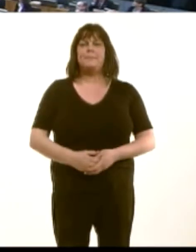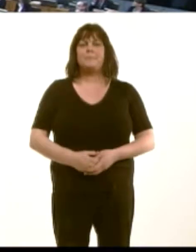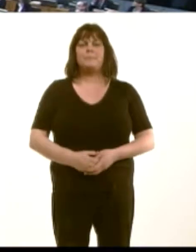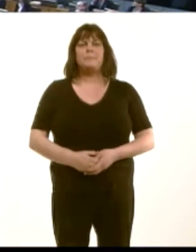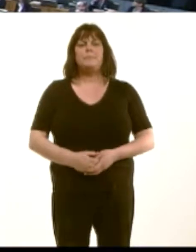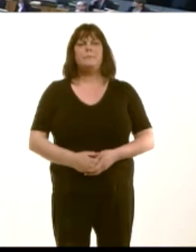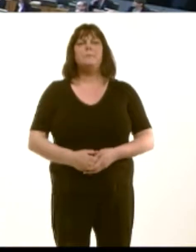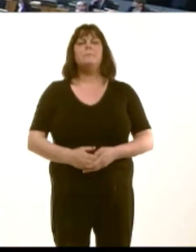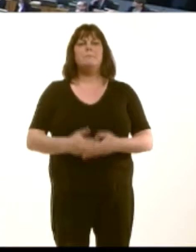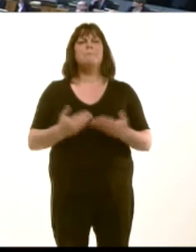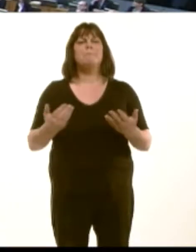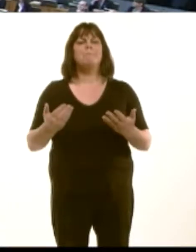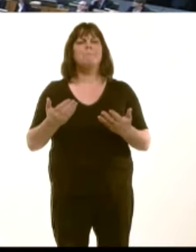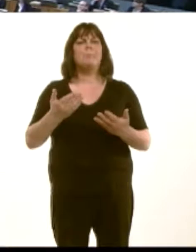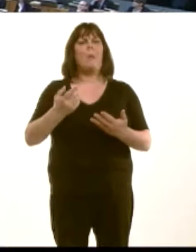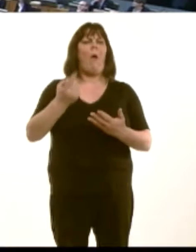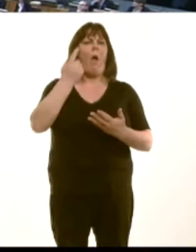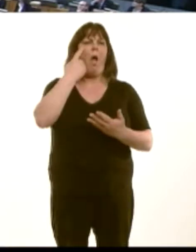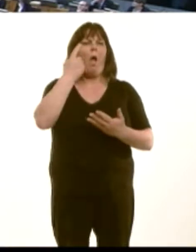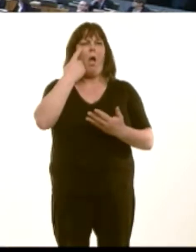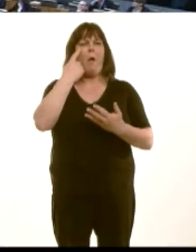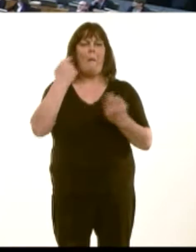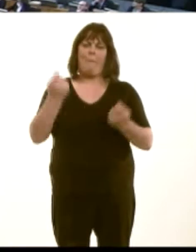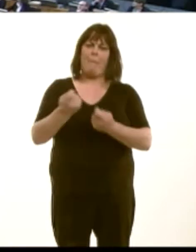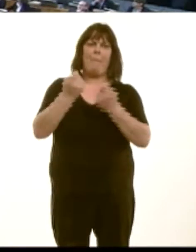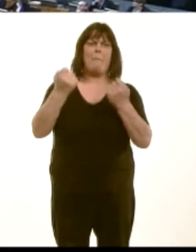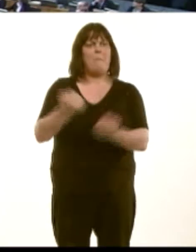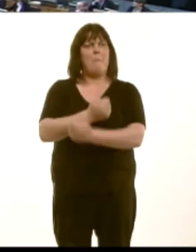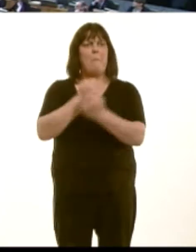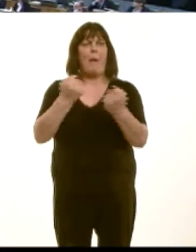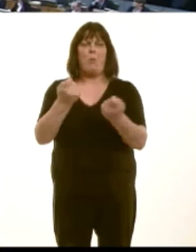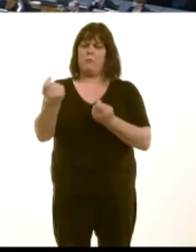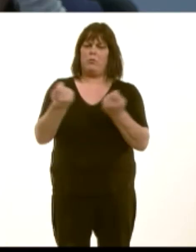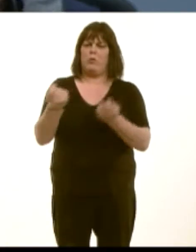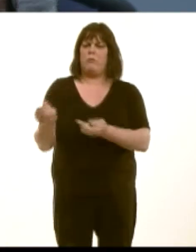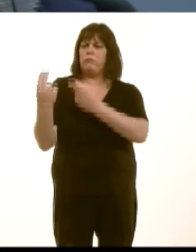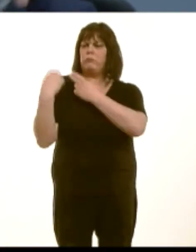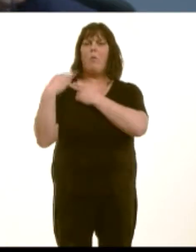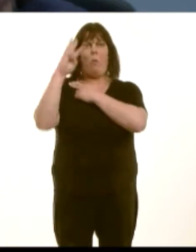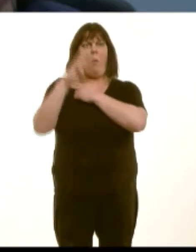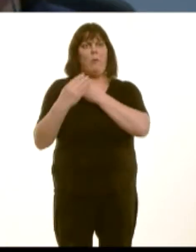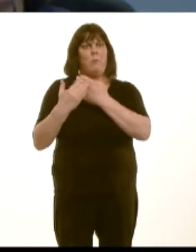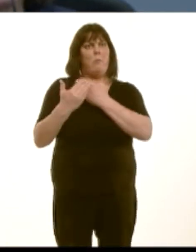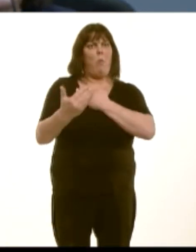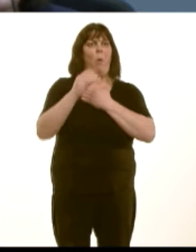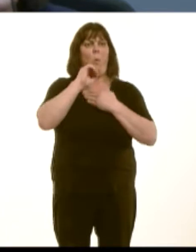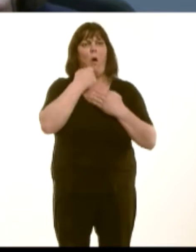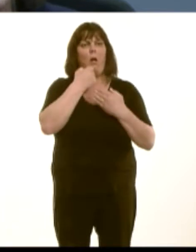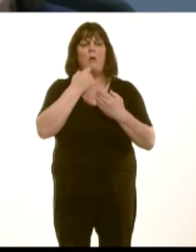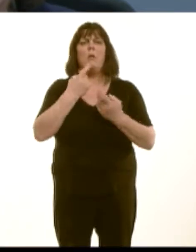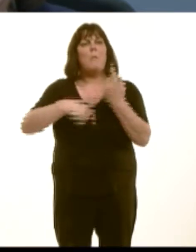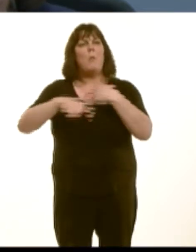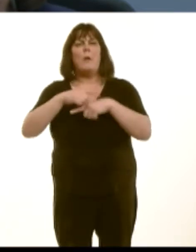Thank you, Presiding Officer. It's clear that further powers will be devolved to Wales in the near future, but it's also crucial that we see